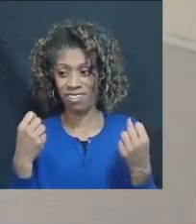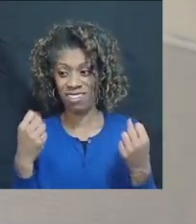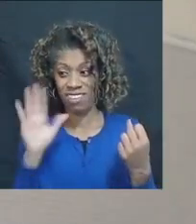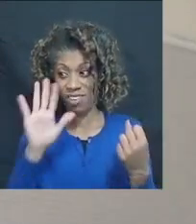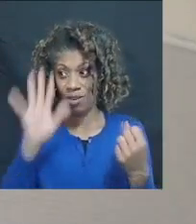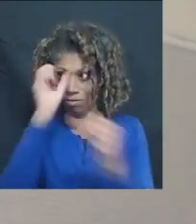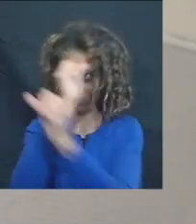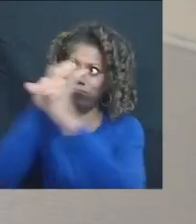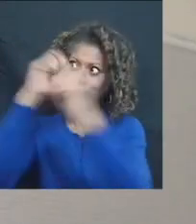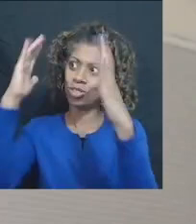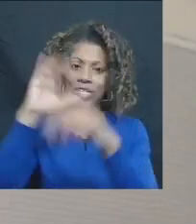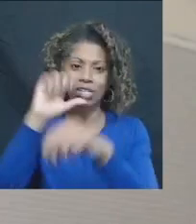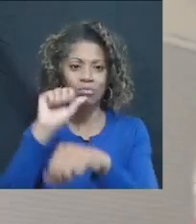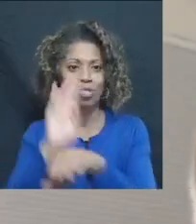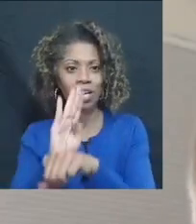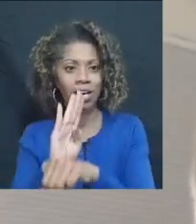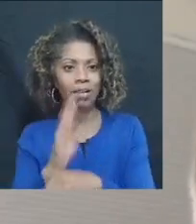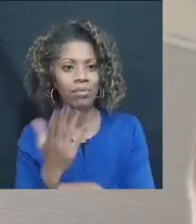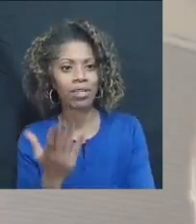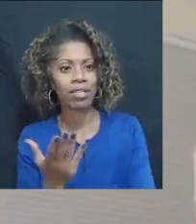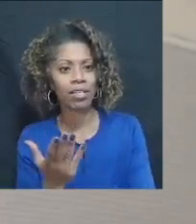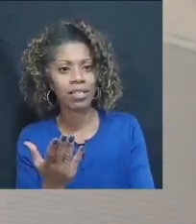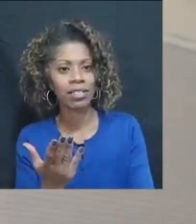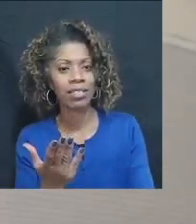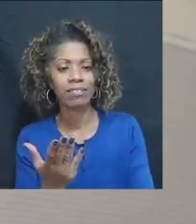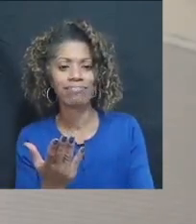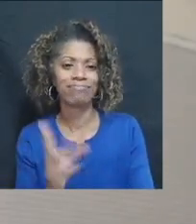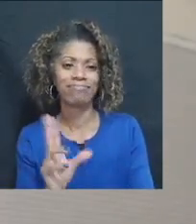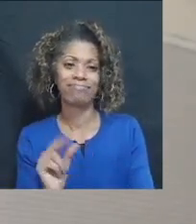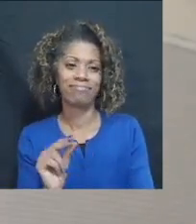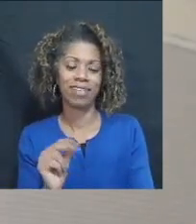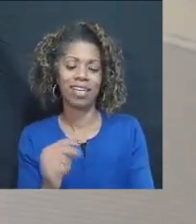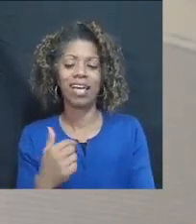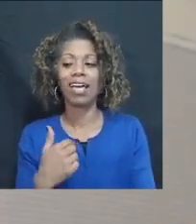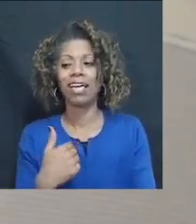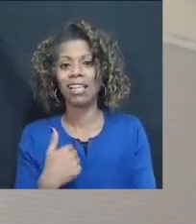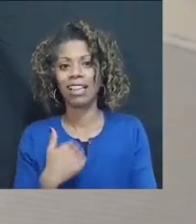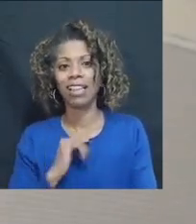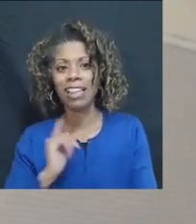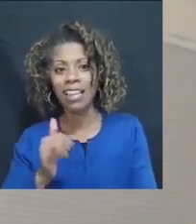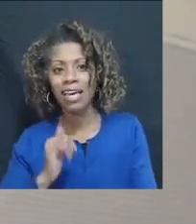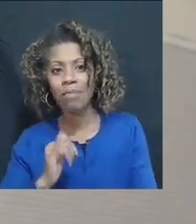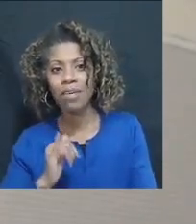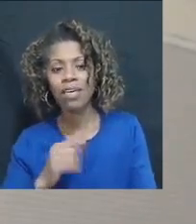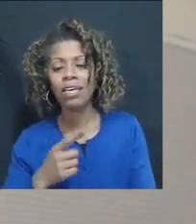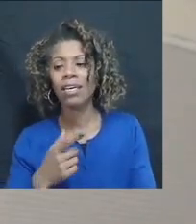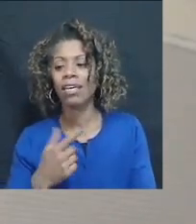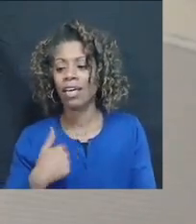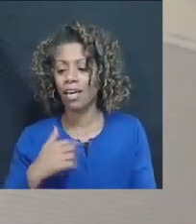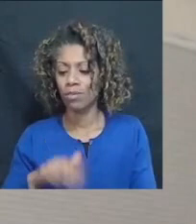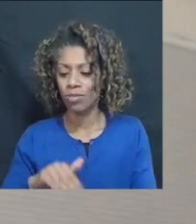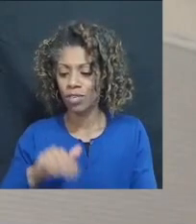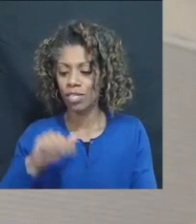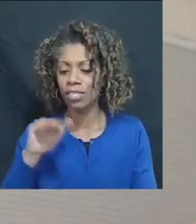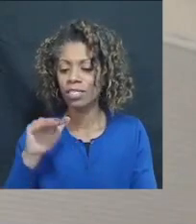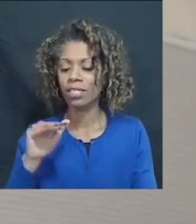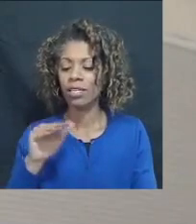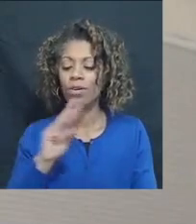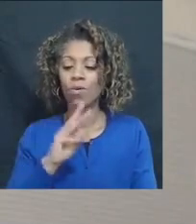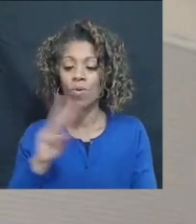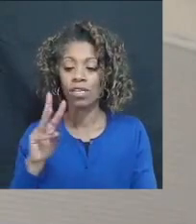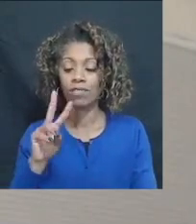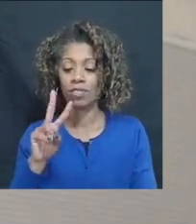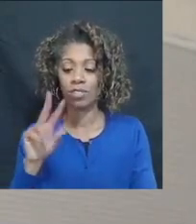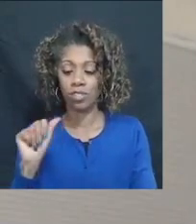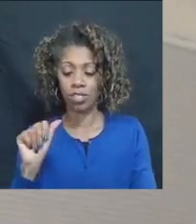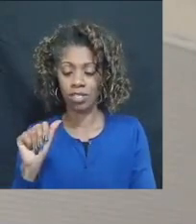I was born and raised in West Virginia on a place called the Coal River, a little turn in